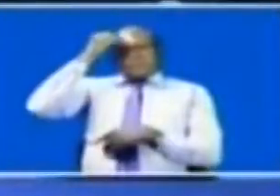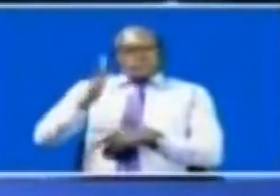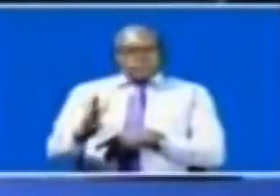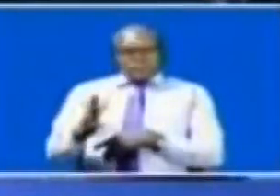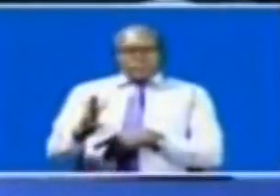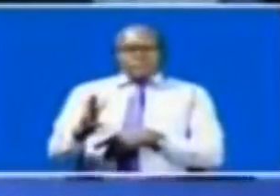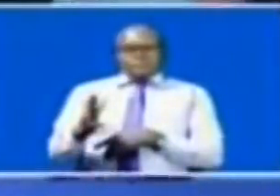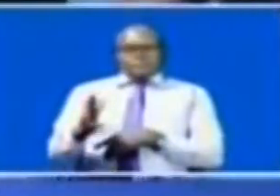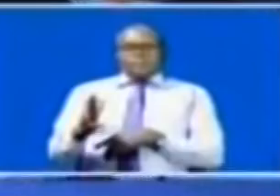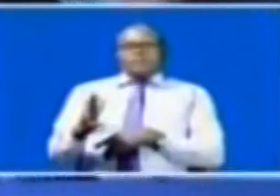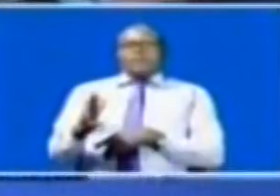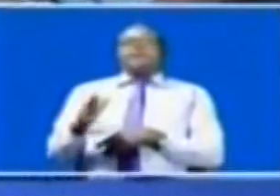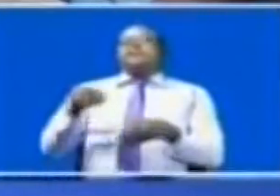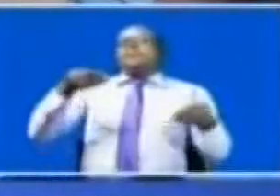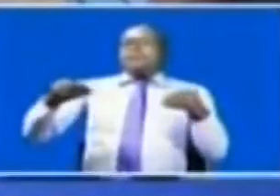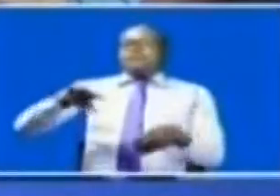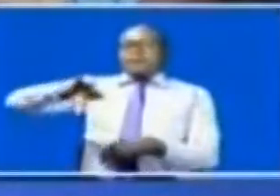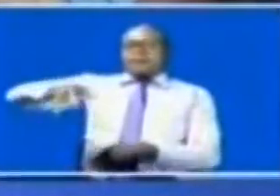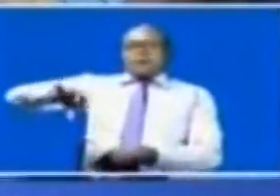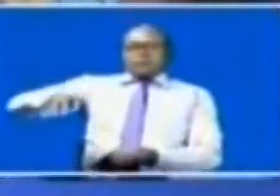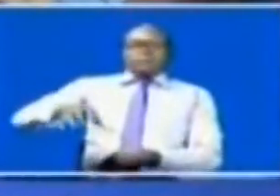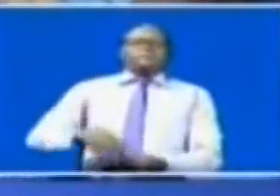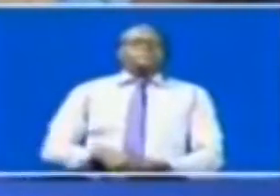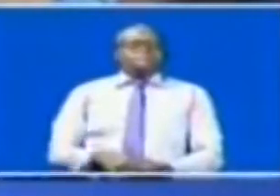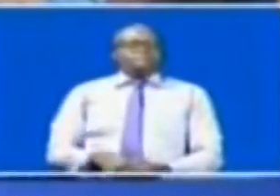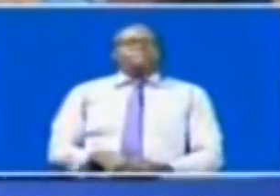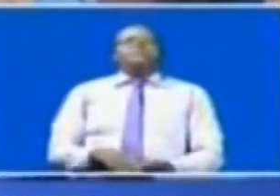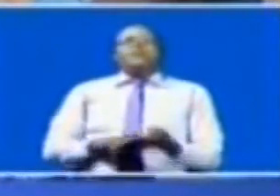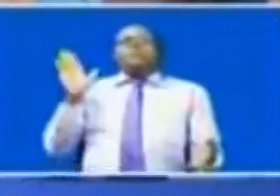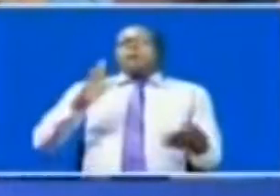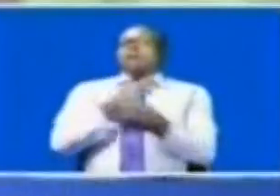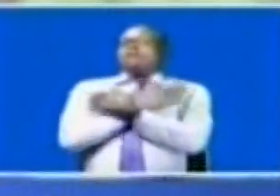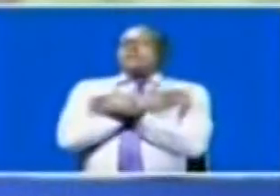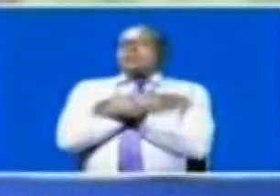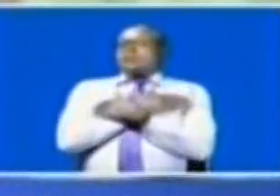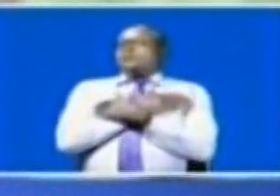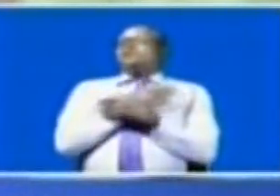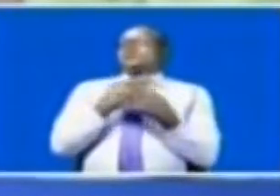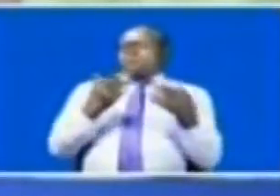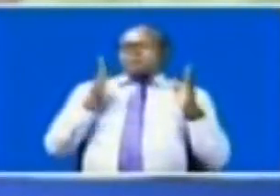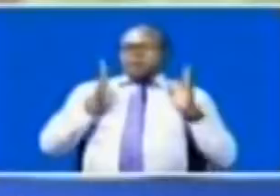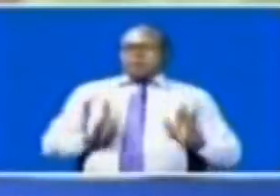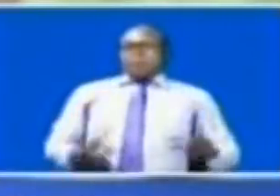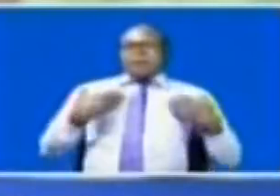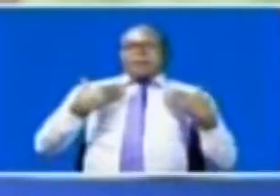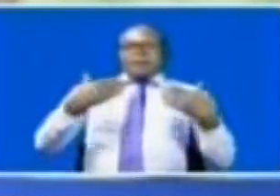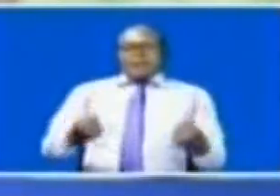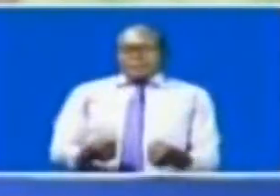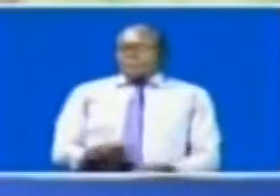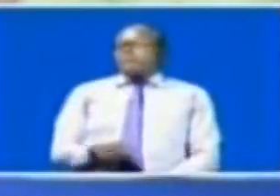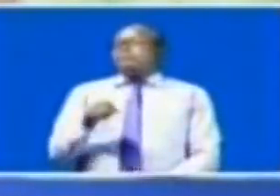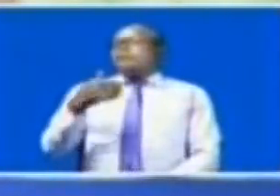Budokomi Secondary School in Matai's constituency, Busia County, is more friendly to human health. Lemon is an acid, we need a citric